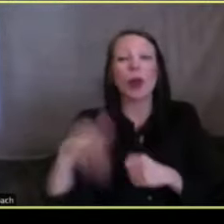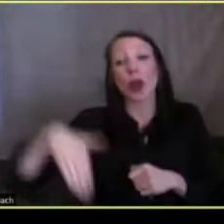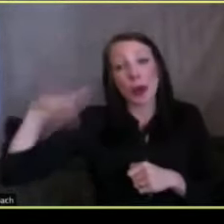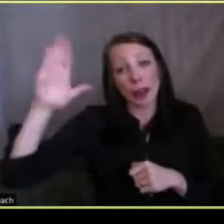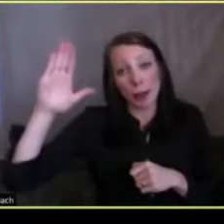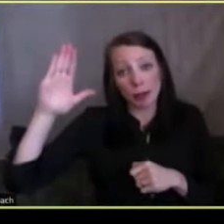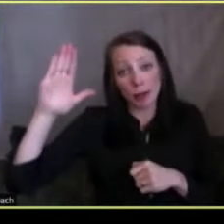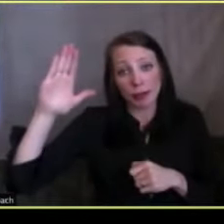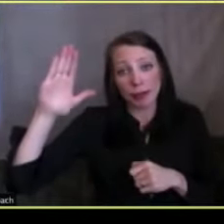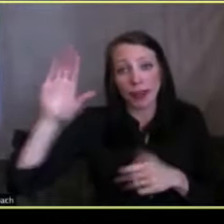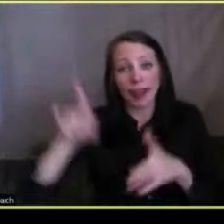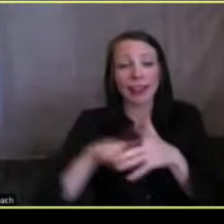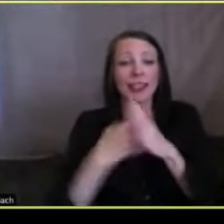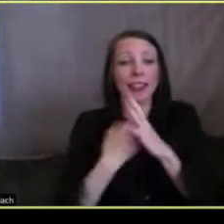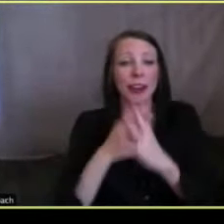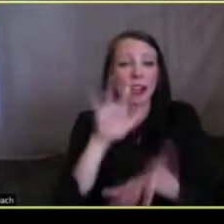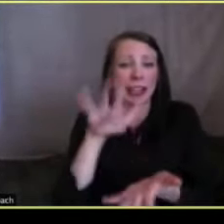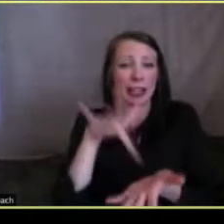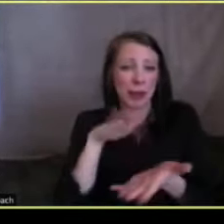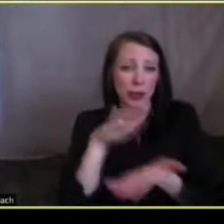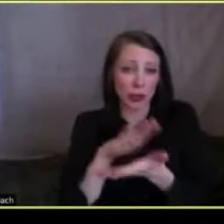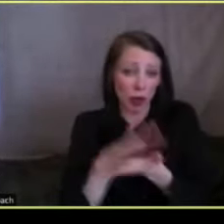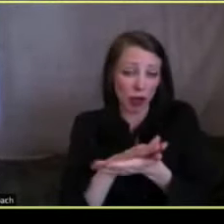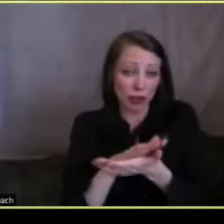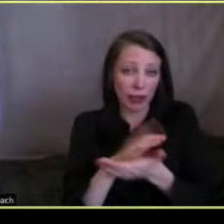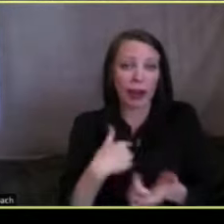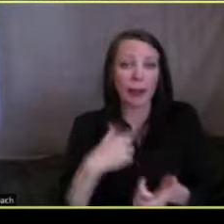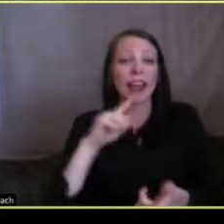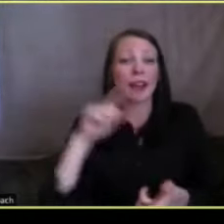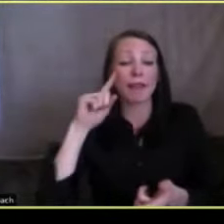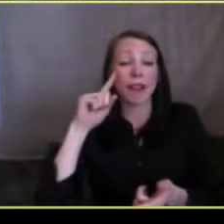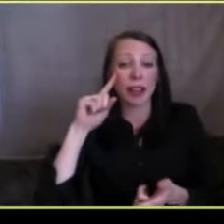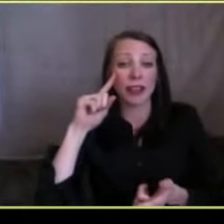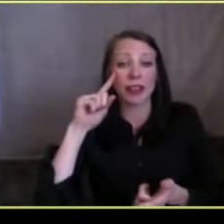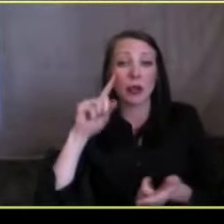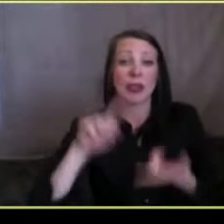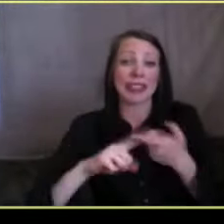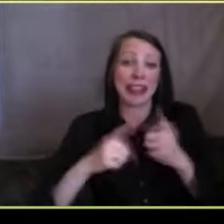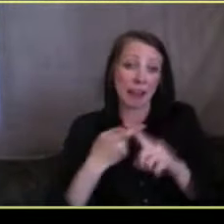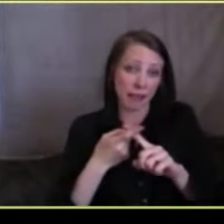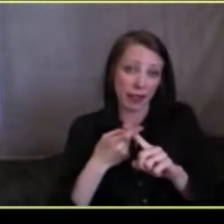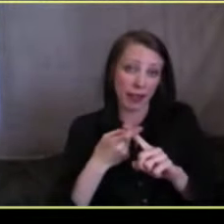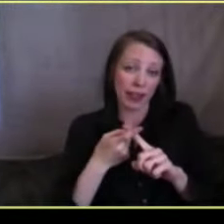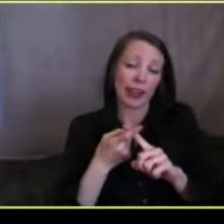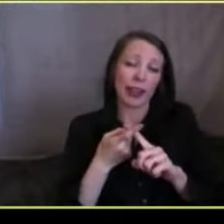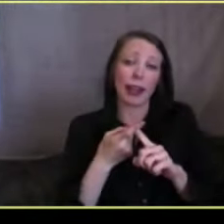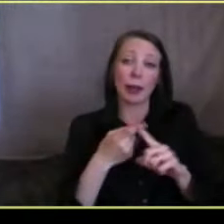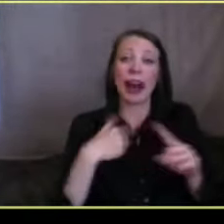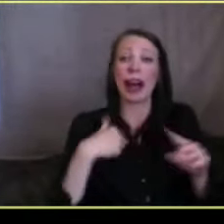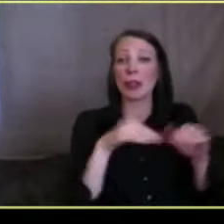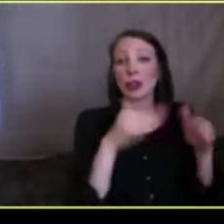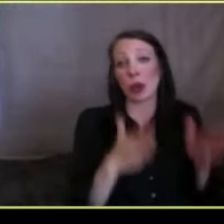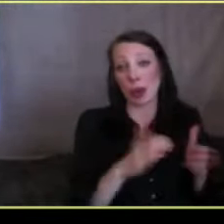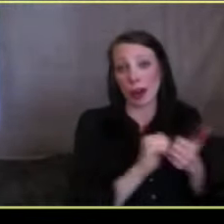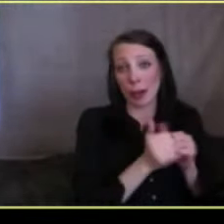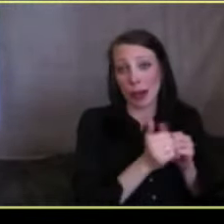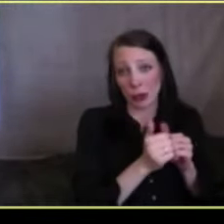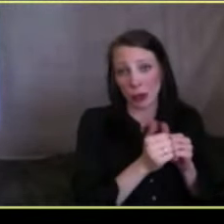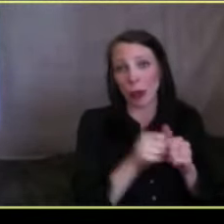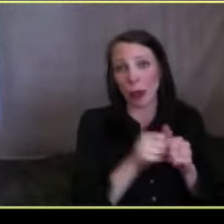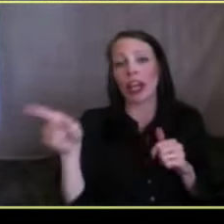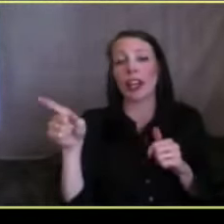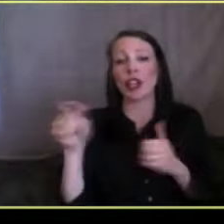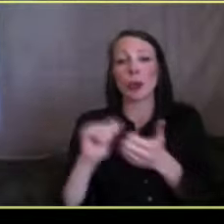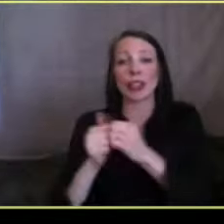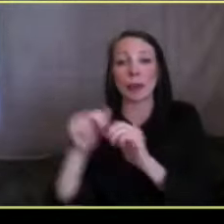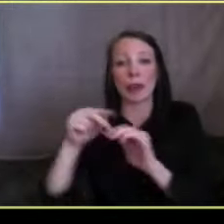Well, growing up, I guess it started in middle school. I had a friend who's deaf. I was a swimmer, a competitive